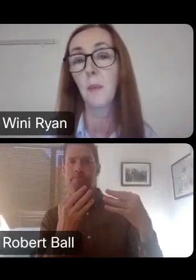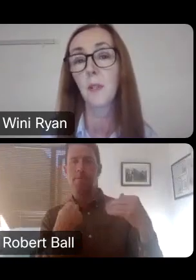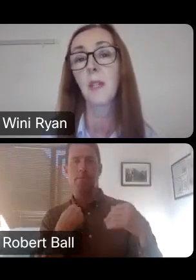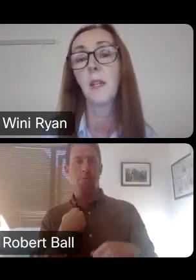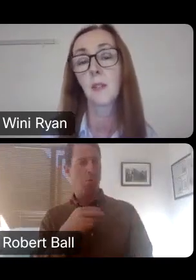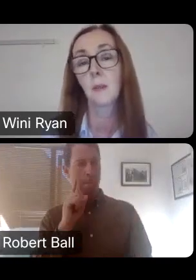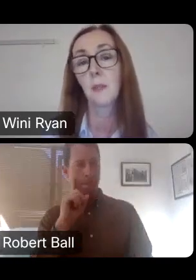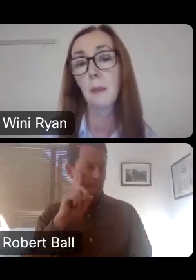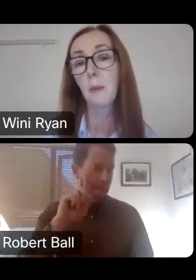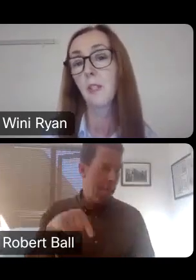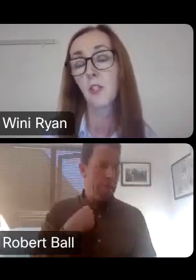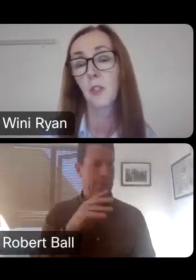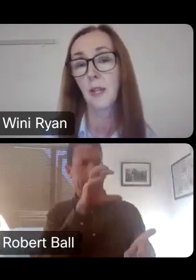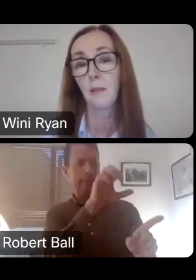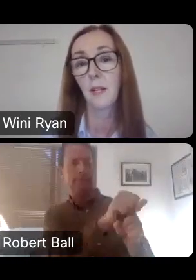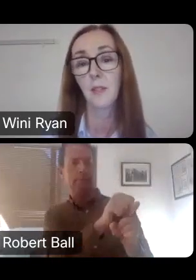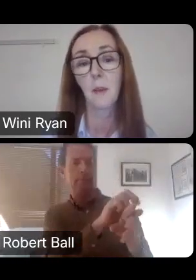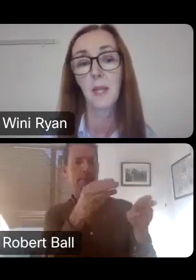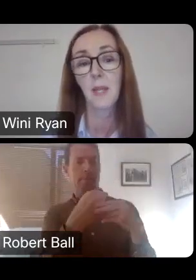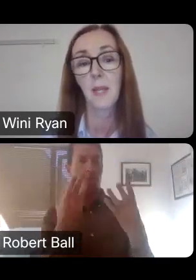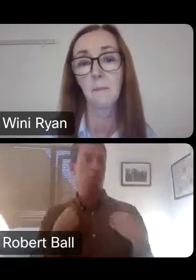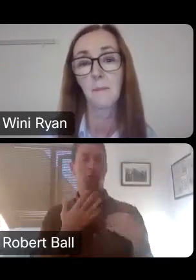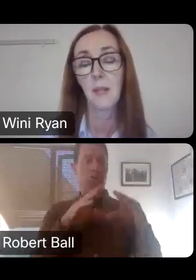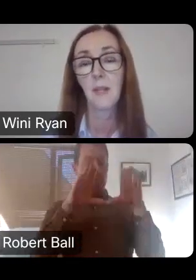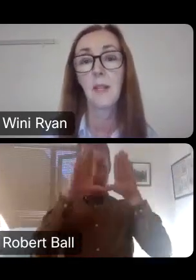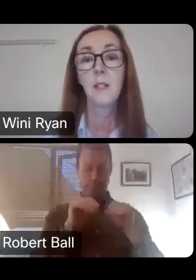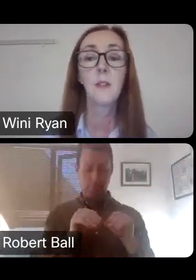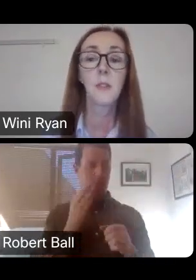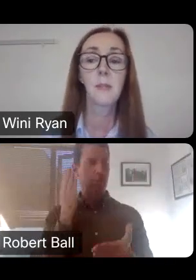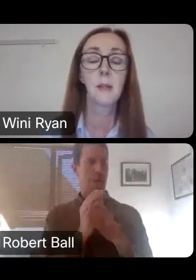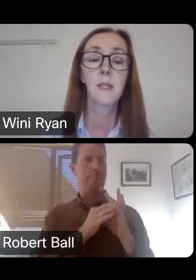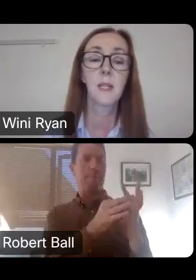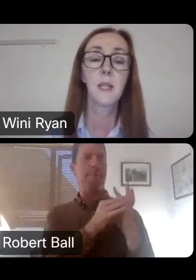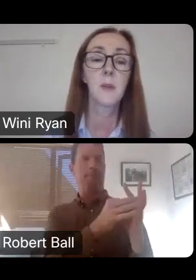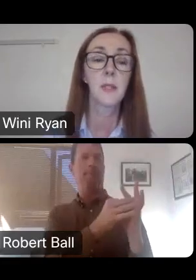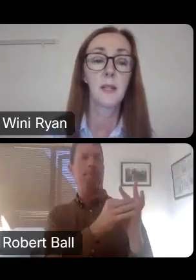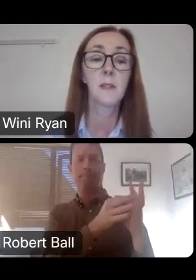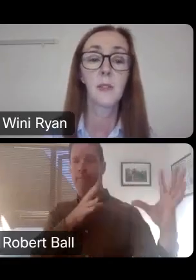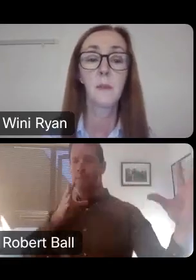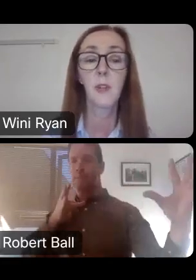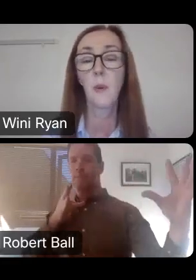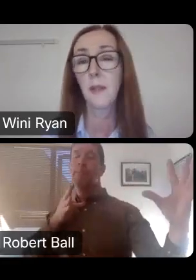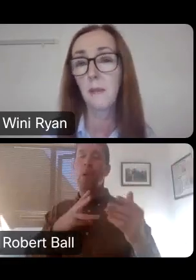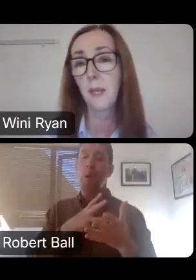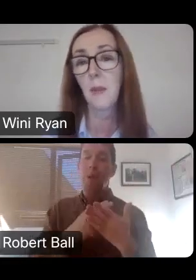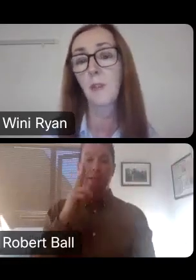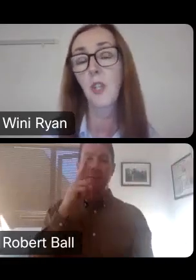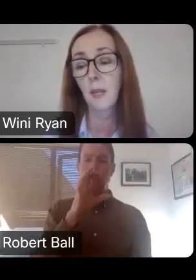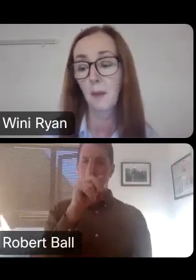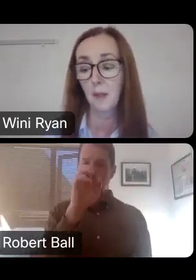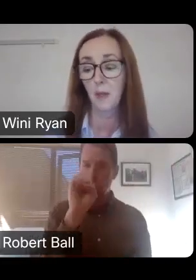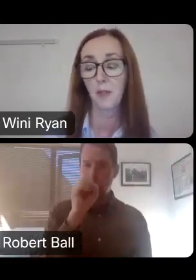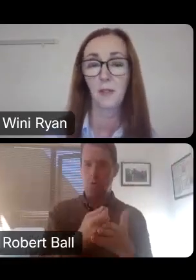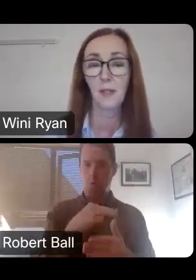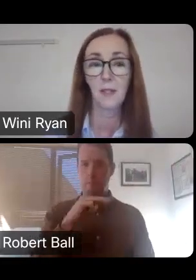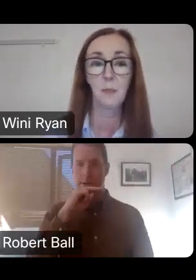pick up on it, sometimes people will just shut down and stop engaging. Do you sometimes see cues and assume you know what they mean without checking